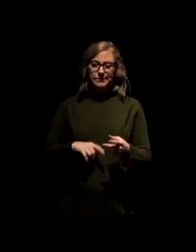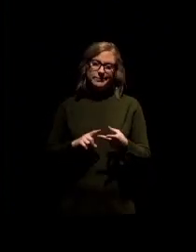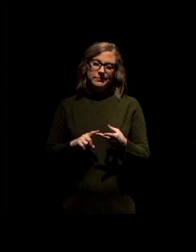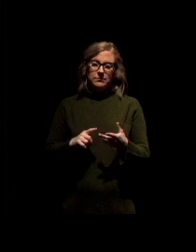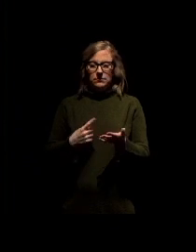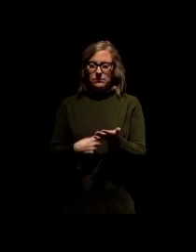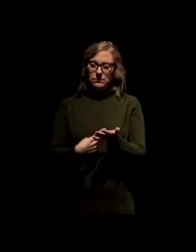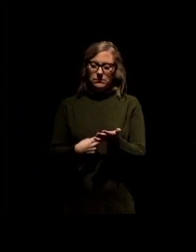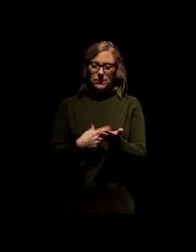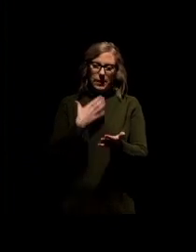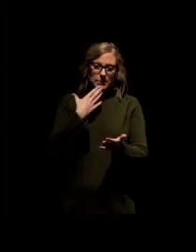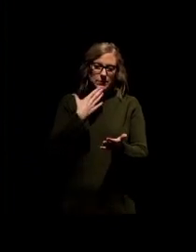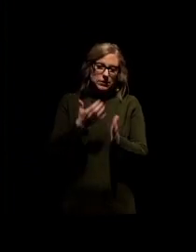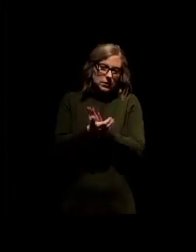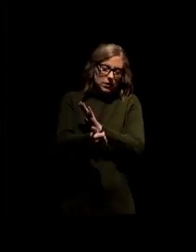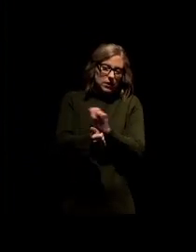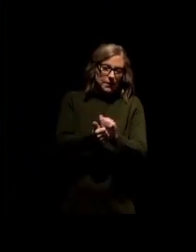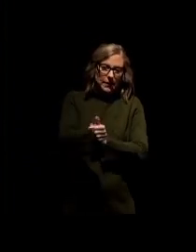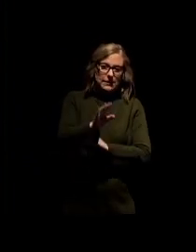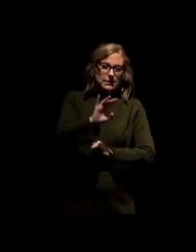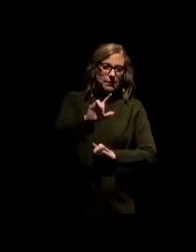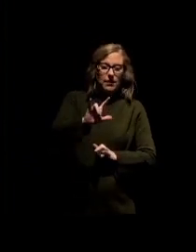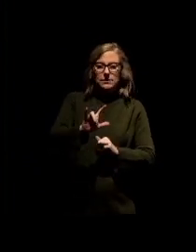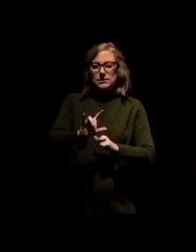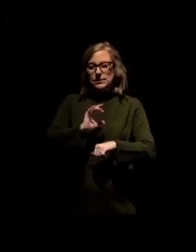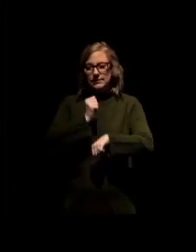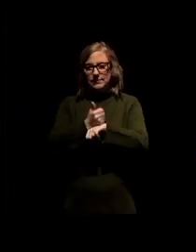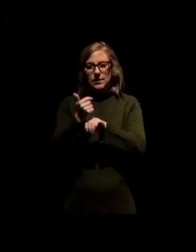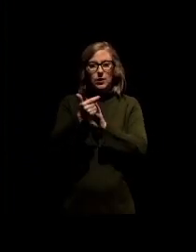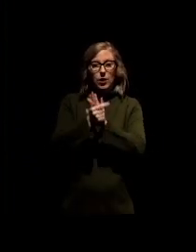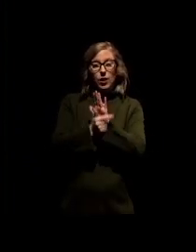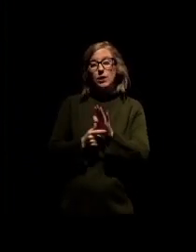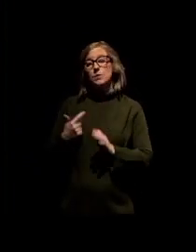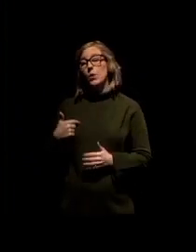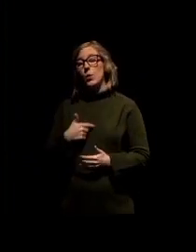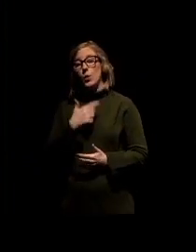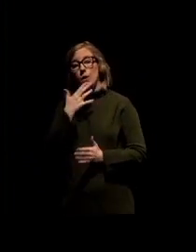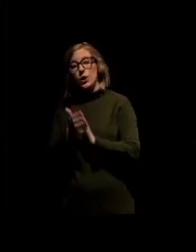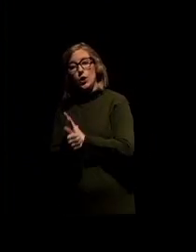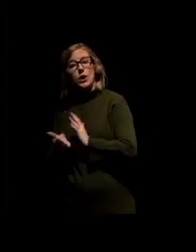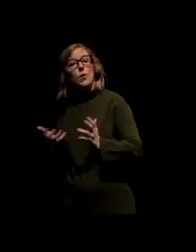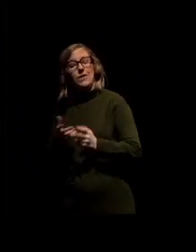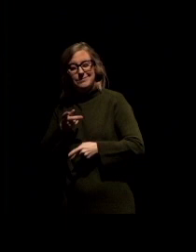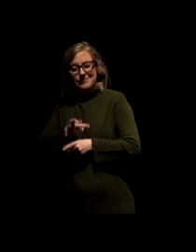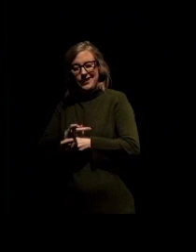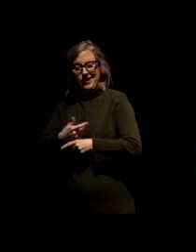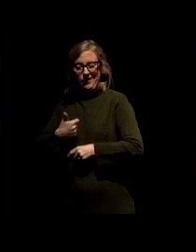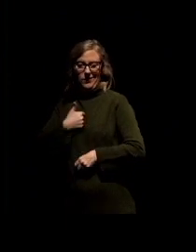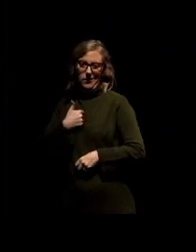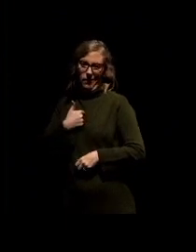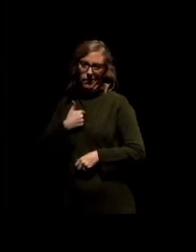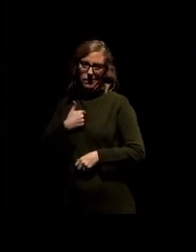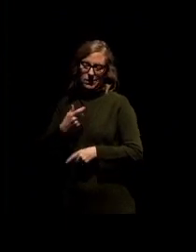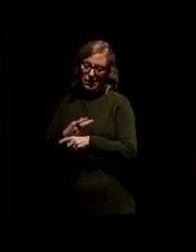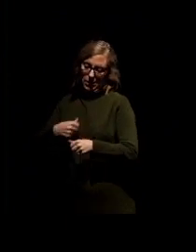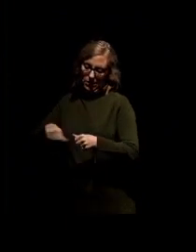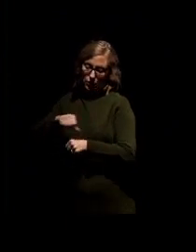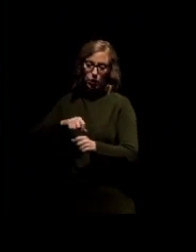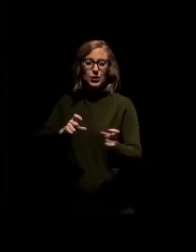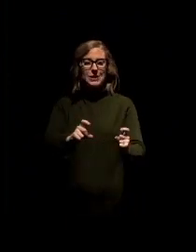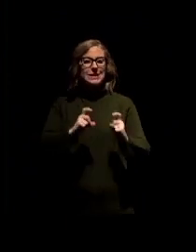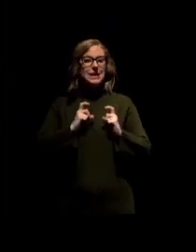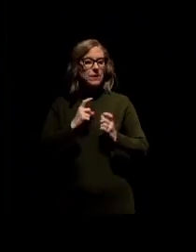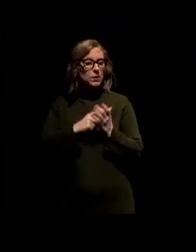they're good at passing bills and creating laws, but what we're good at is taking care of ourselves and taking care of one another. Give us what we